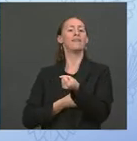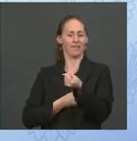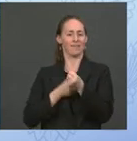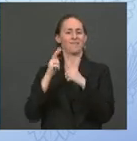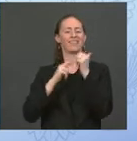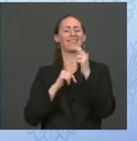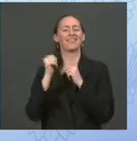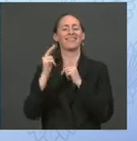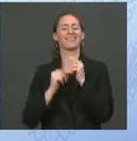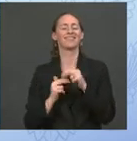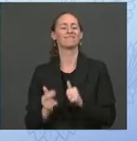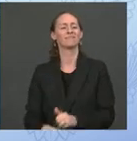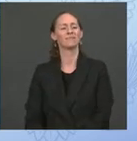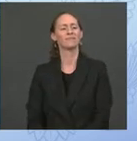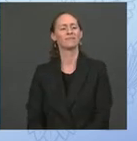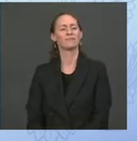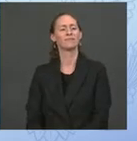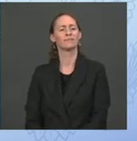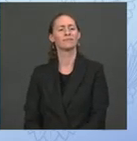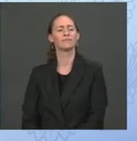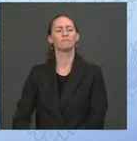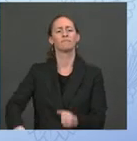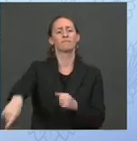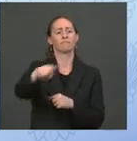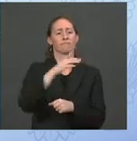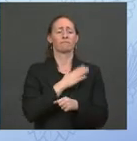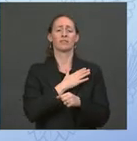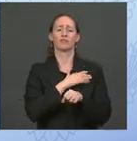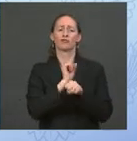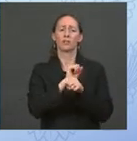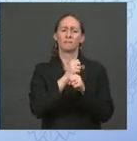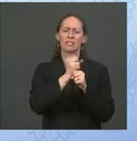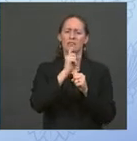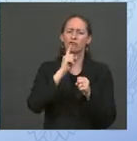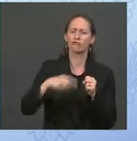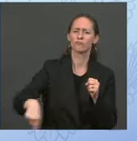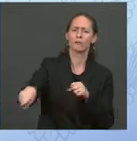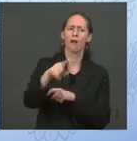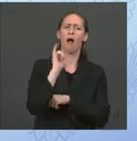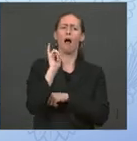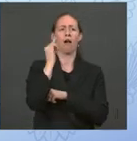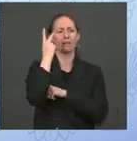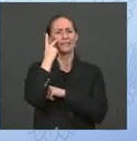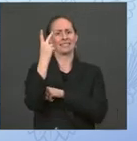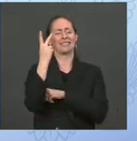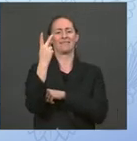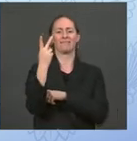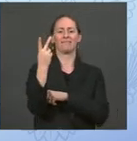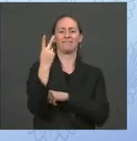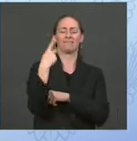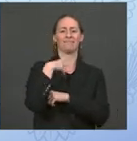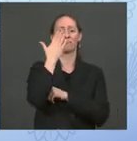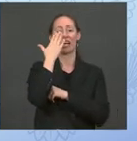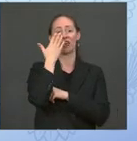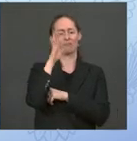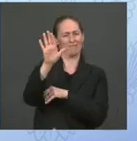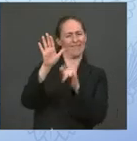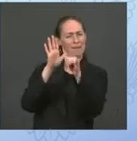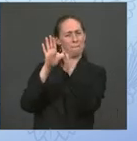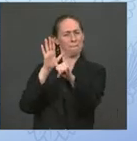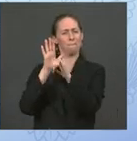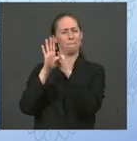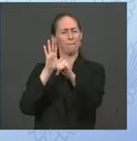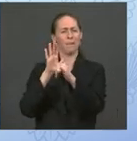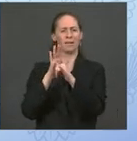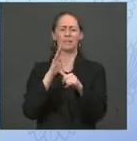special education teacher, my job is to make sure my students see themselves the way I see them, with all their possibilities and